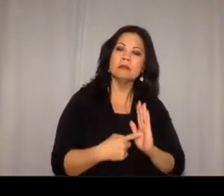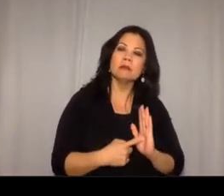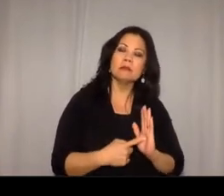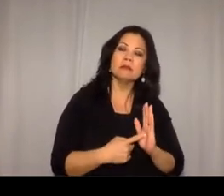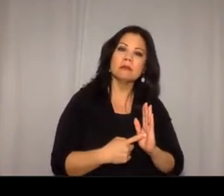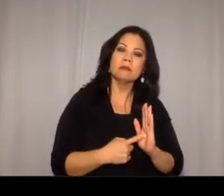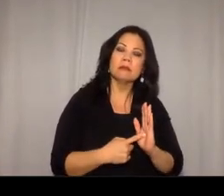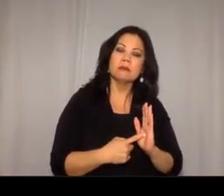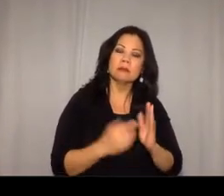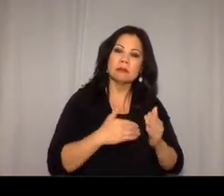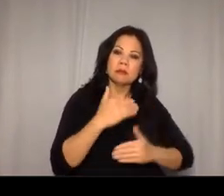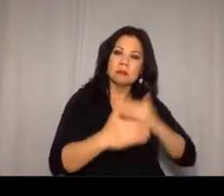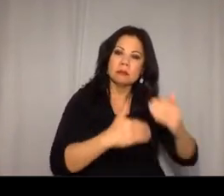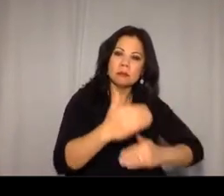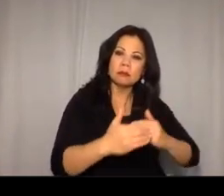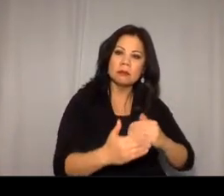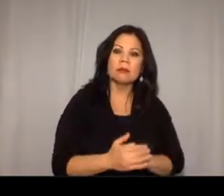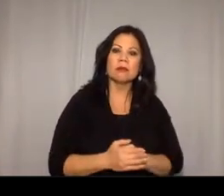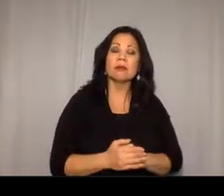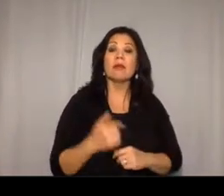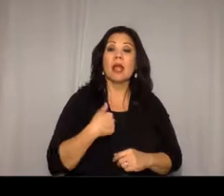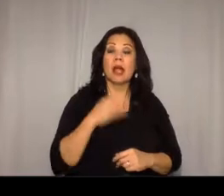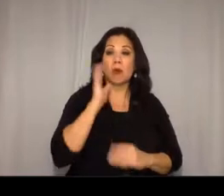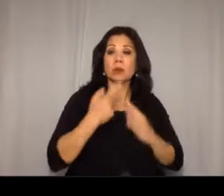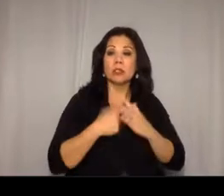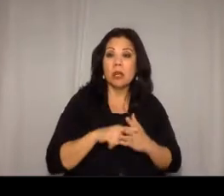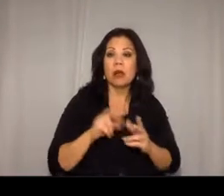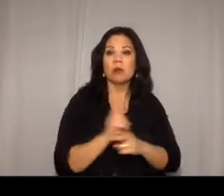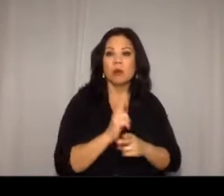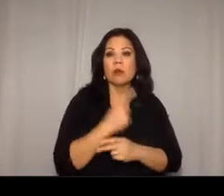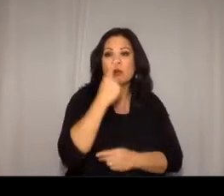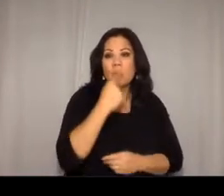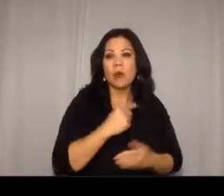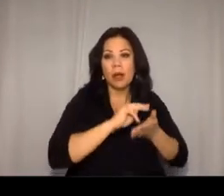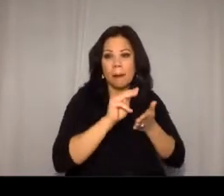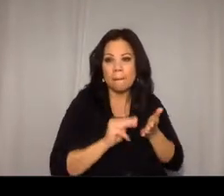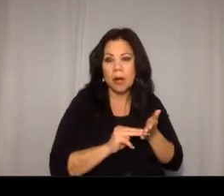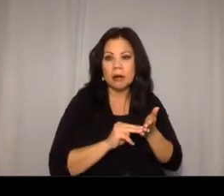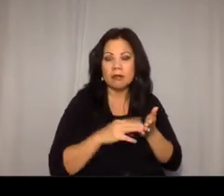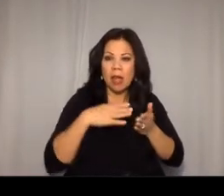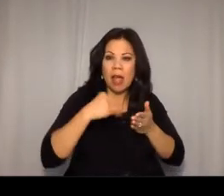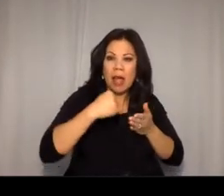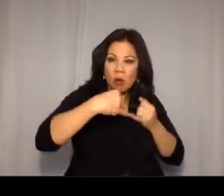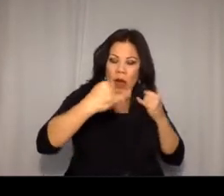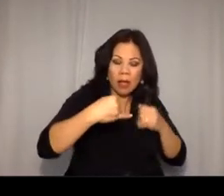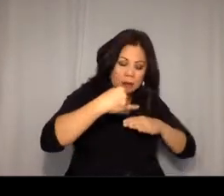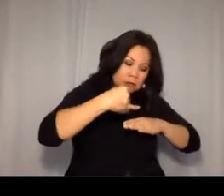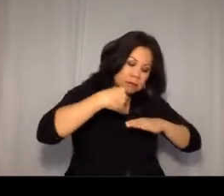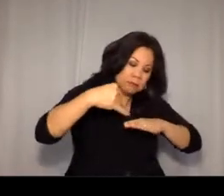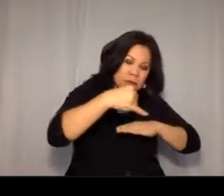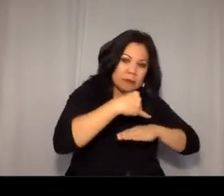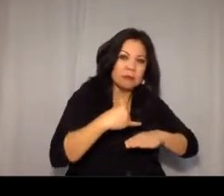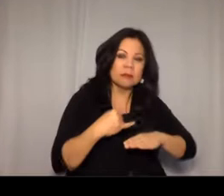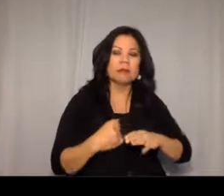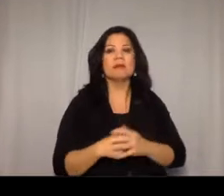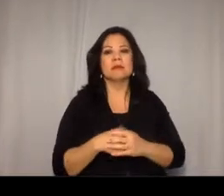steps, and I'm going to be using a red marker to outline the drawing steps as they